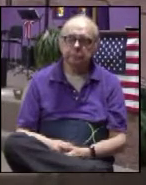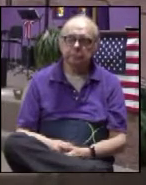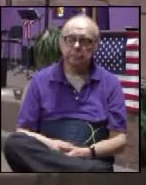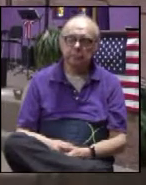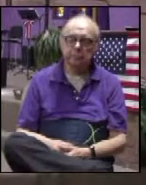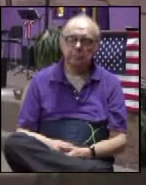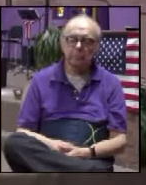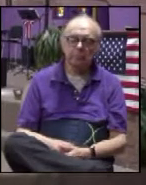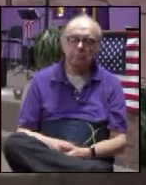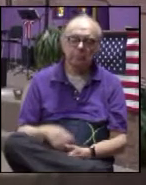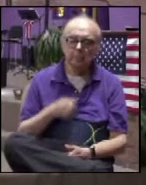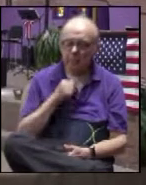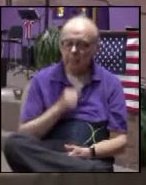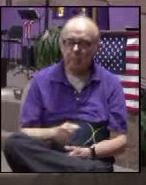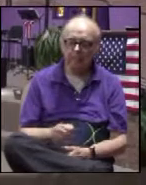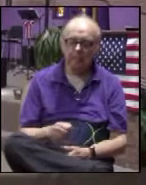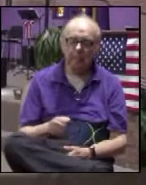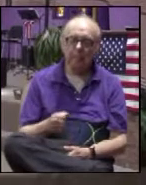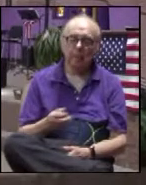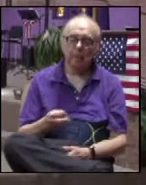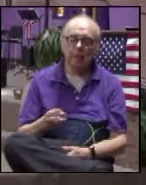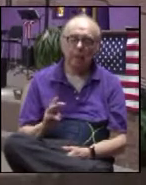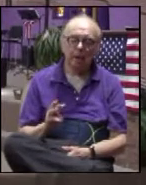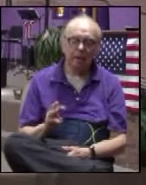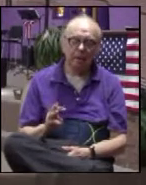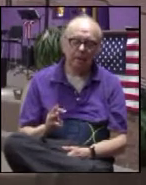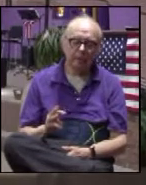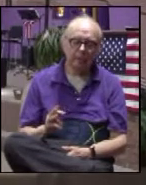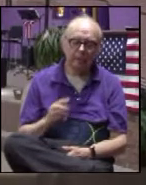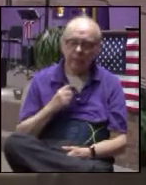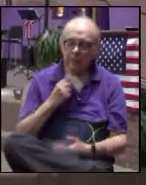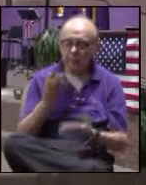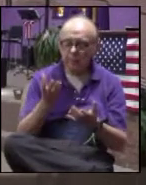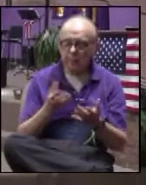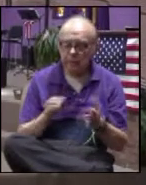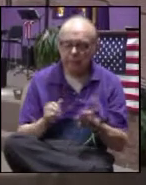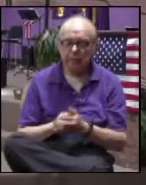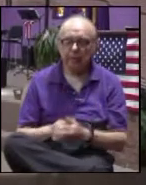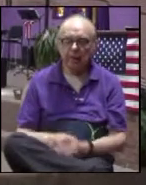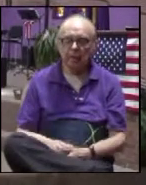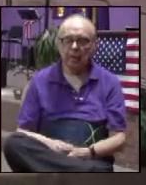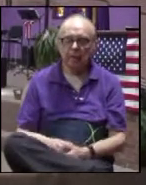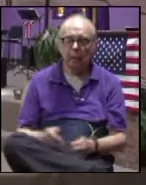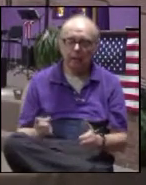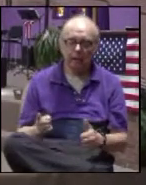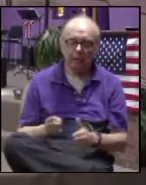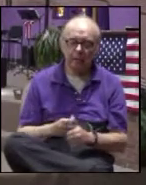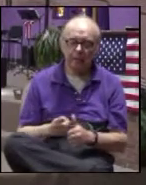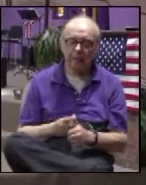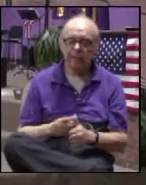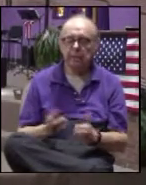At the age of 16, I said, I'm willing to do this. My first one,